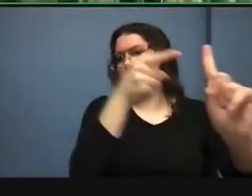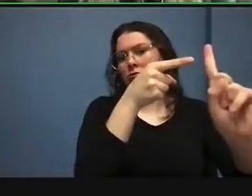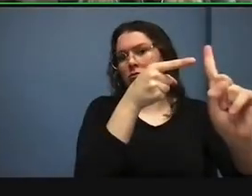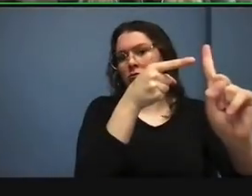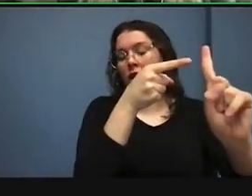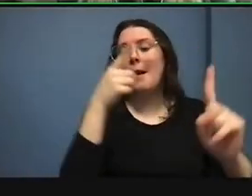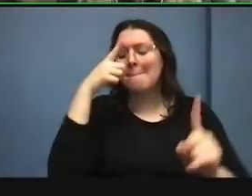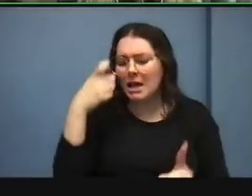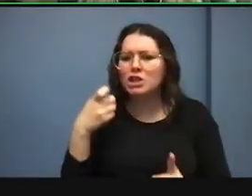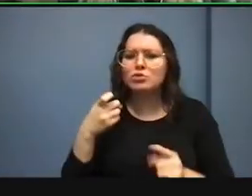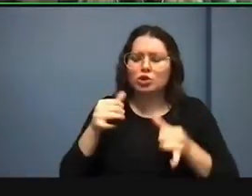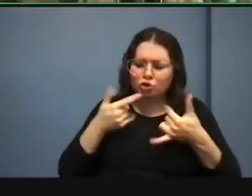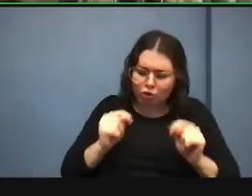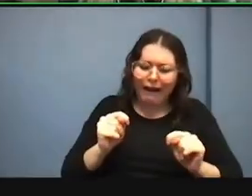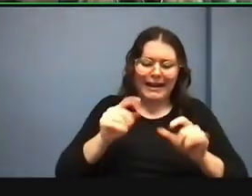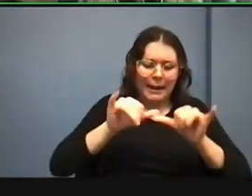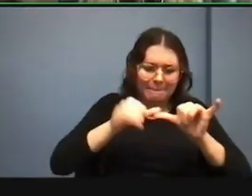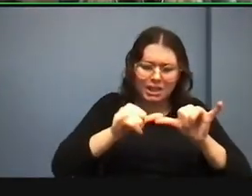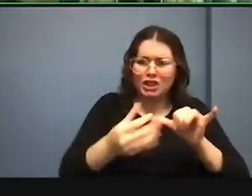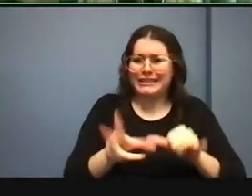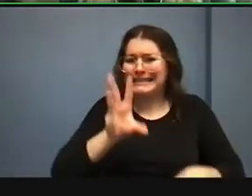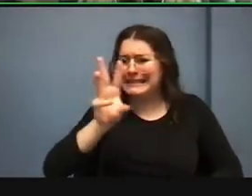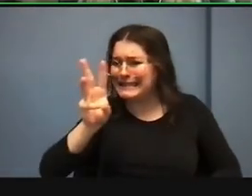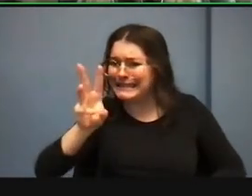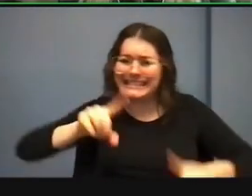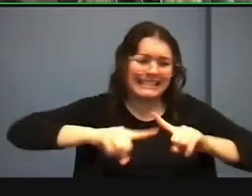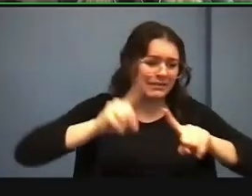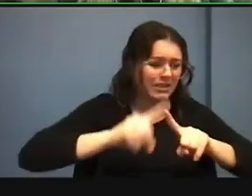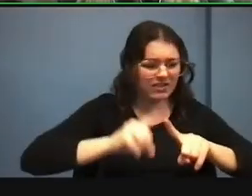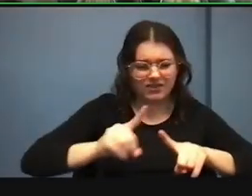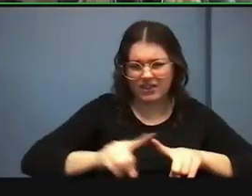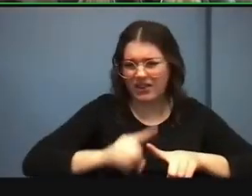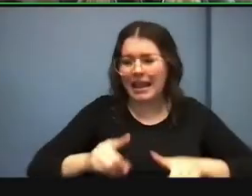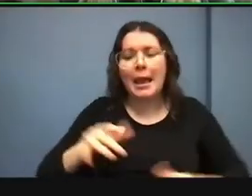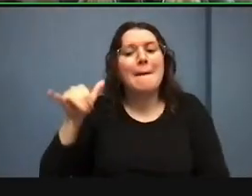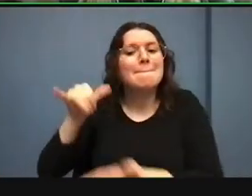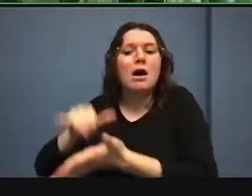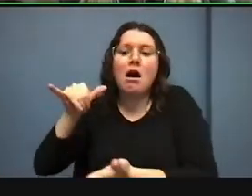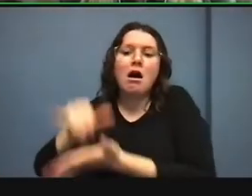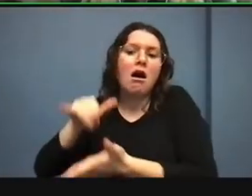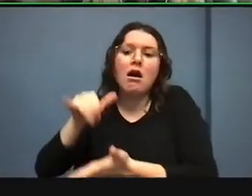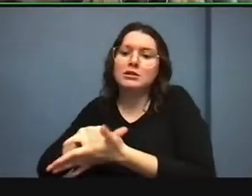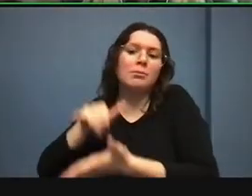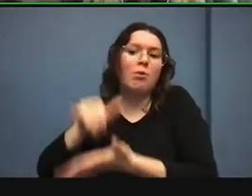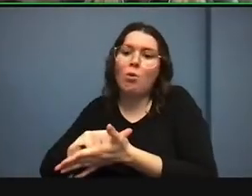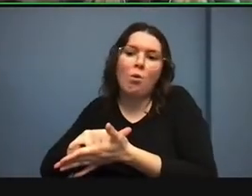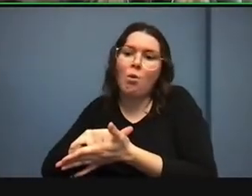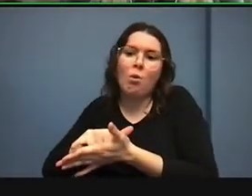to measure 6 different things and it's impossible to implement that goal.